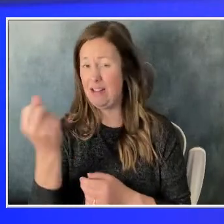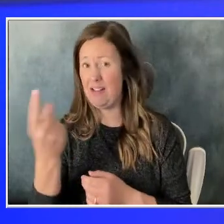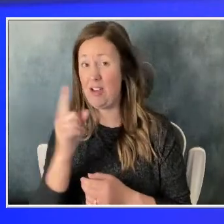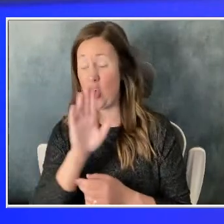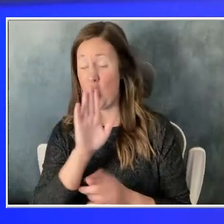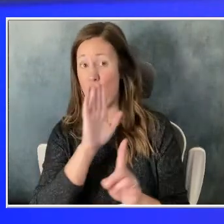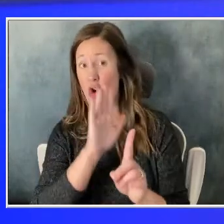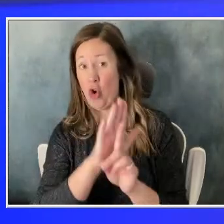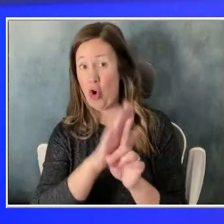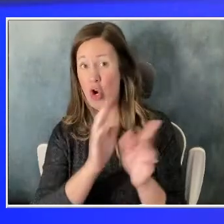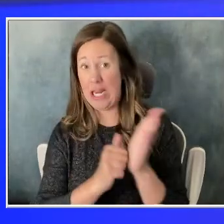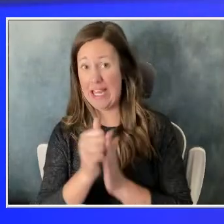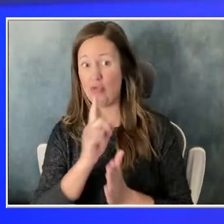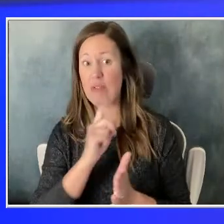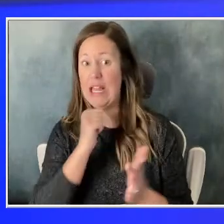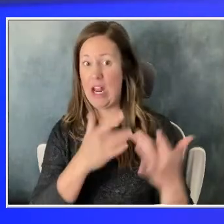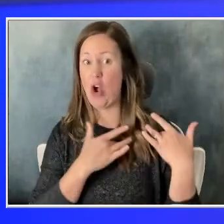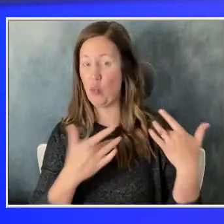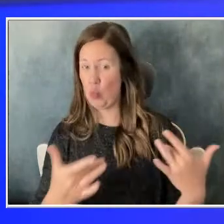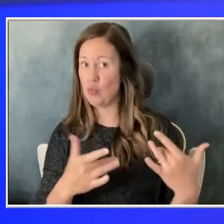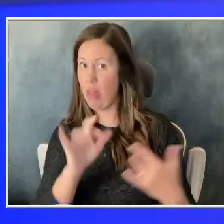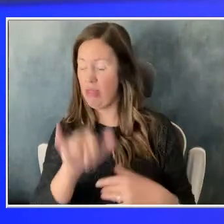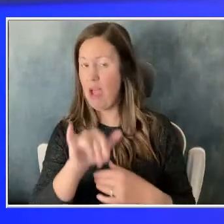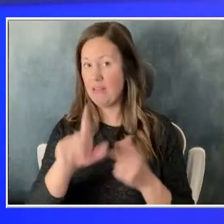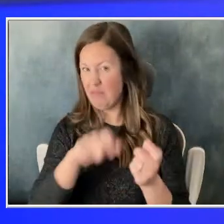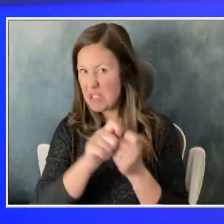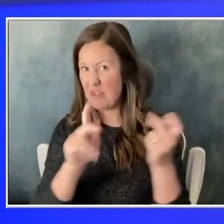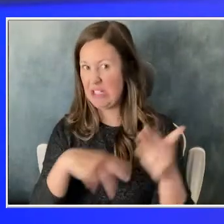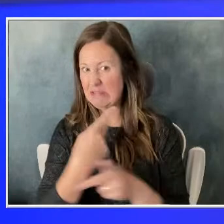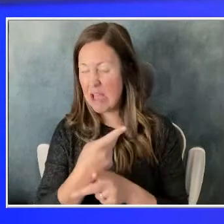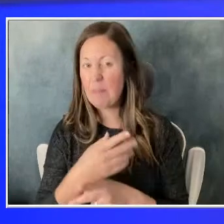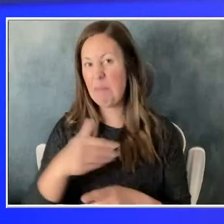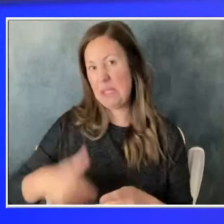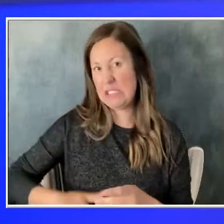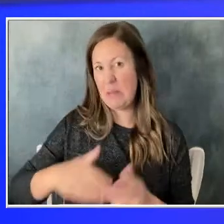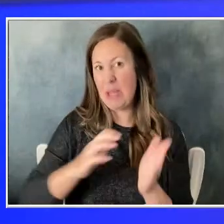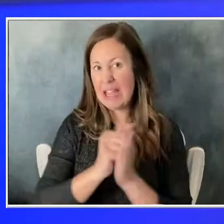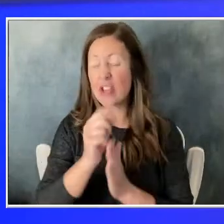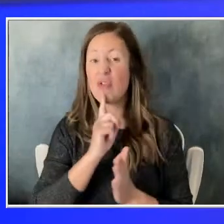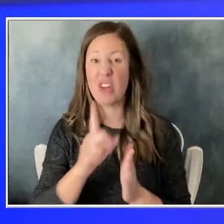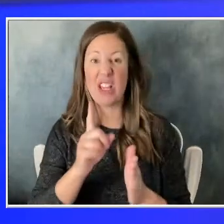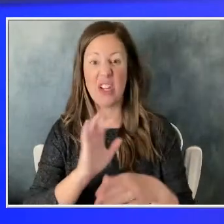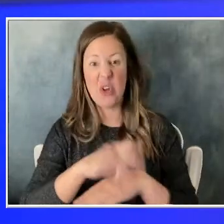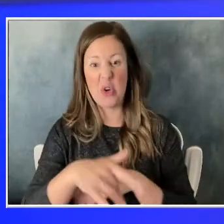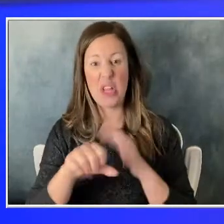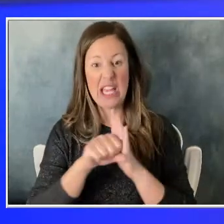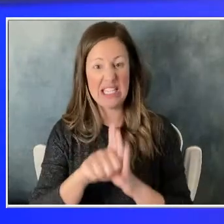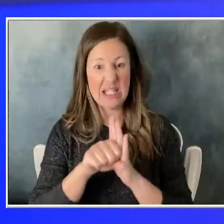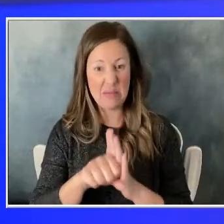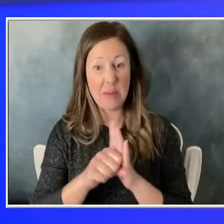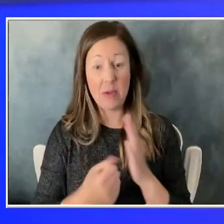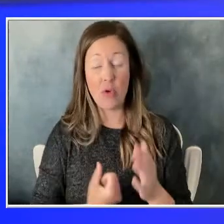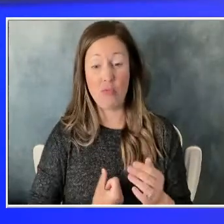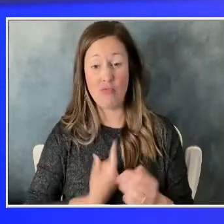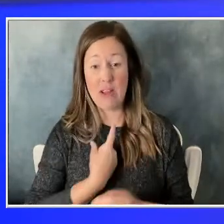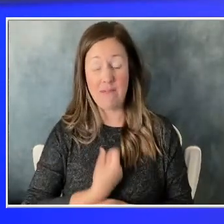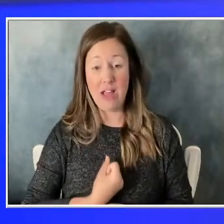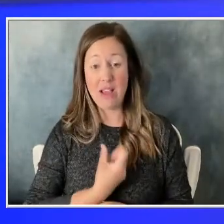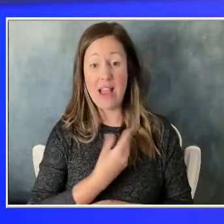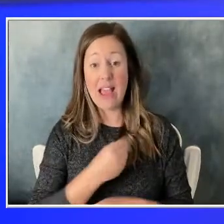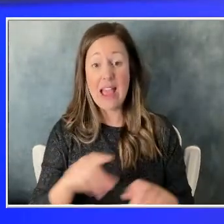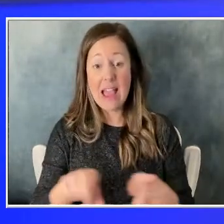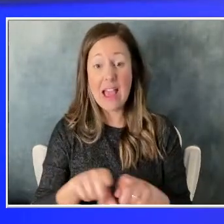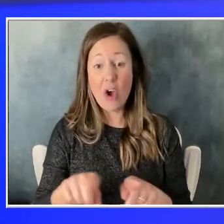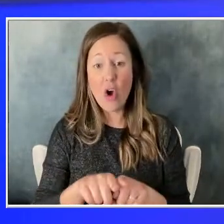it nitidoplastica, which means her early symptoms actually, besides reflux, and also is what we call